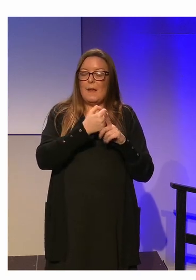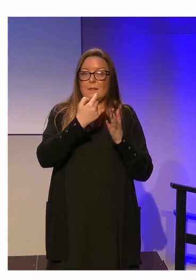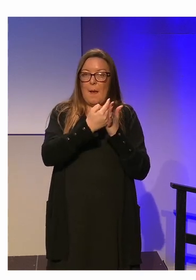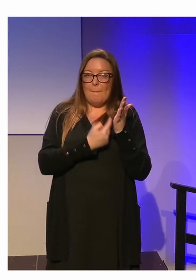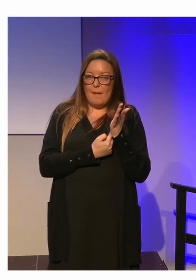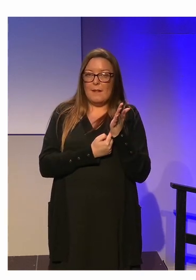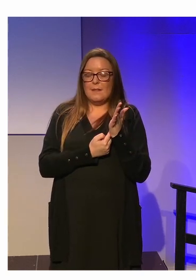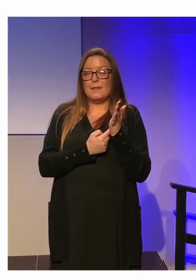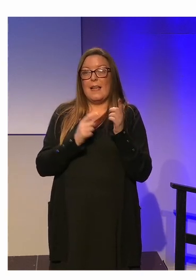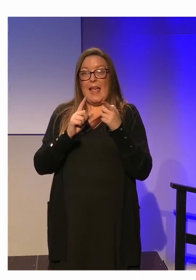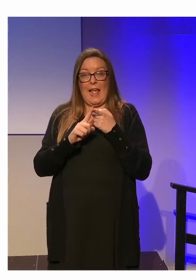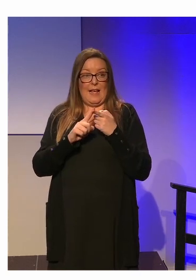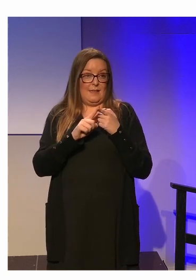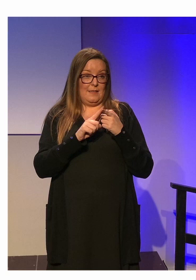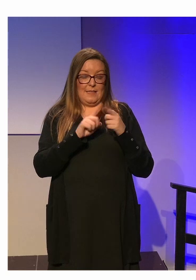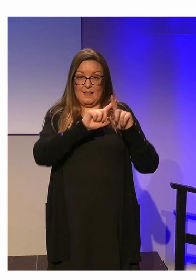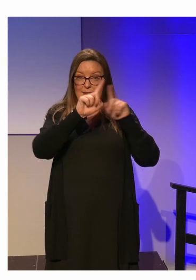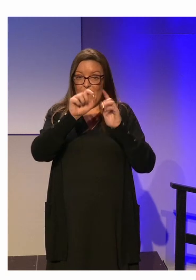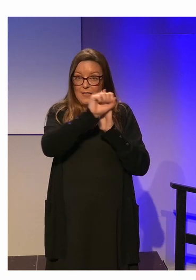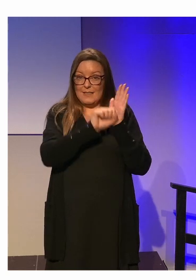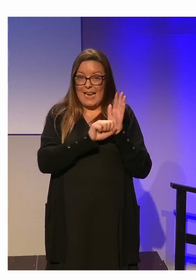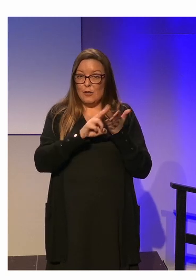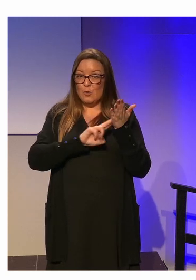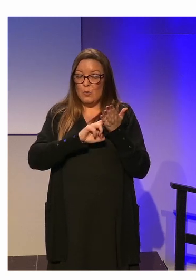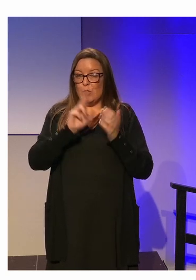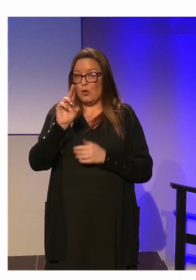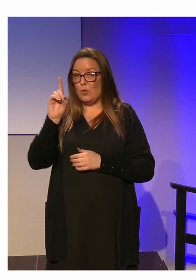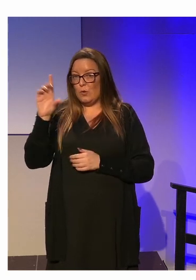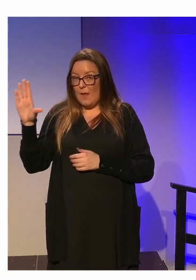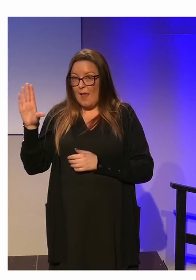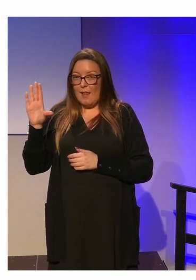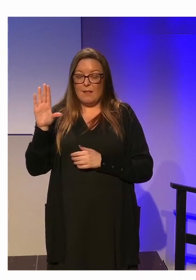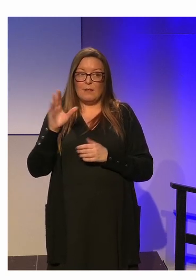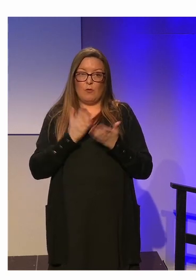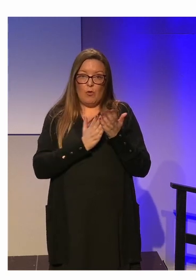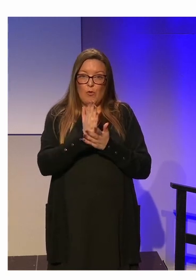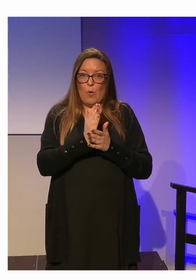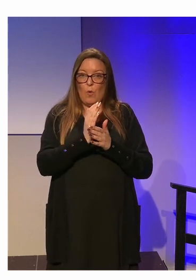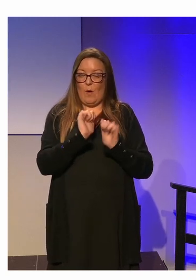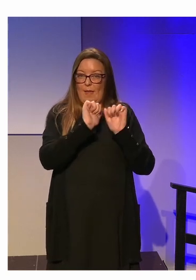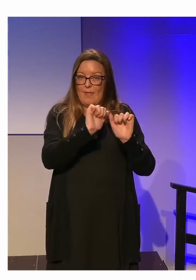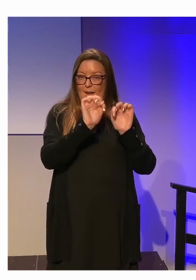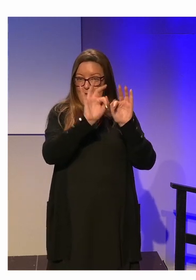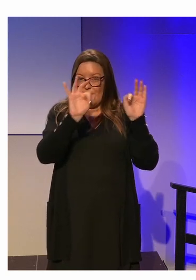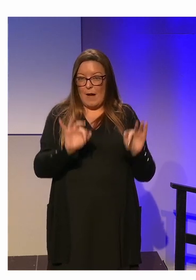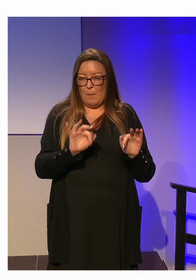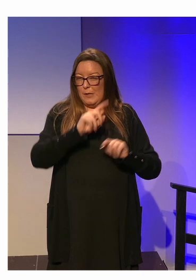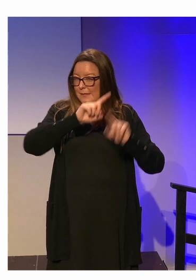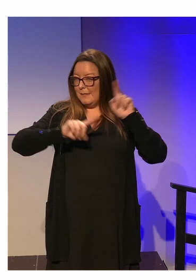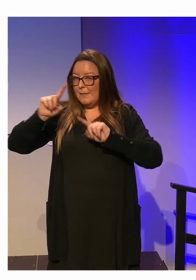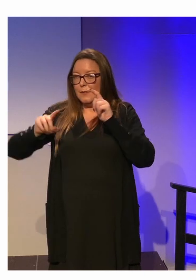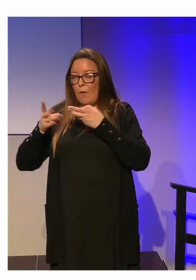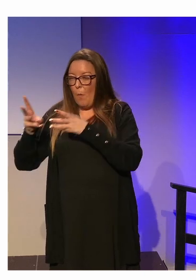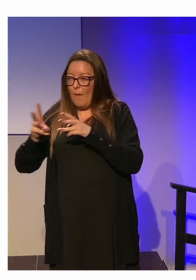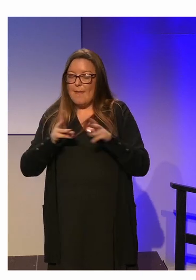addition, states are using universal design for learning throughout their frameworks to varying degrees. Different states